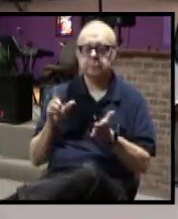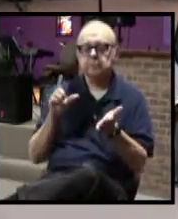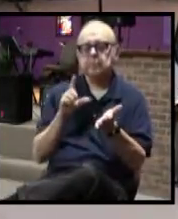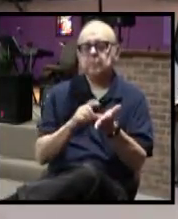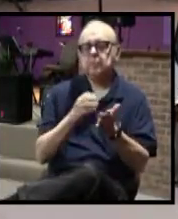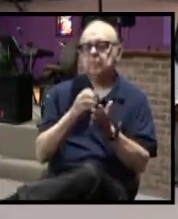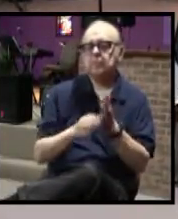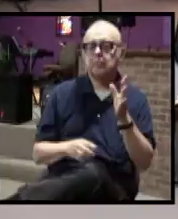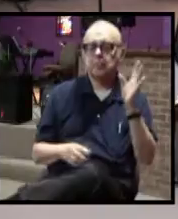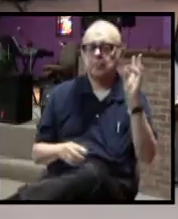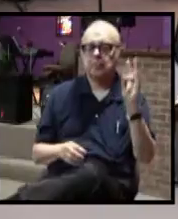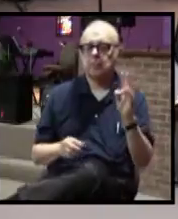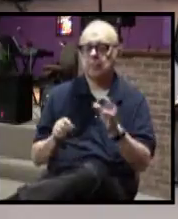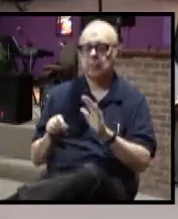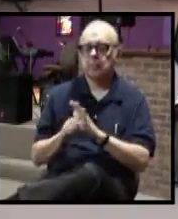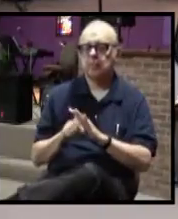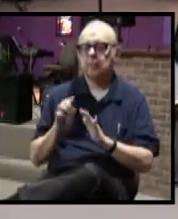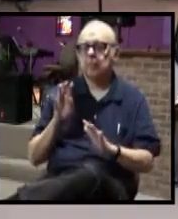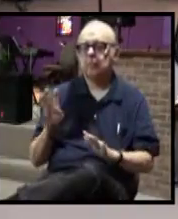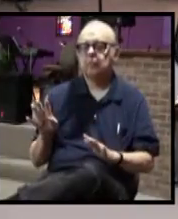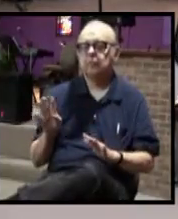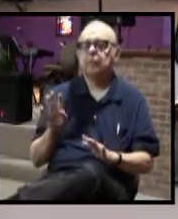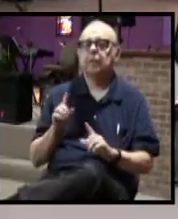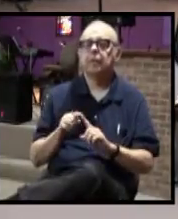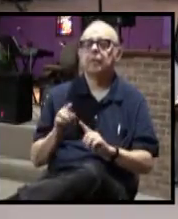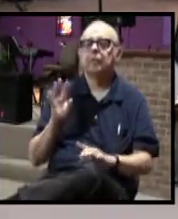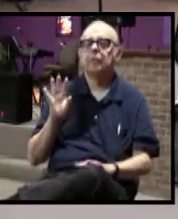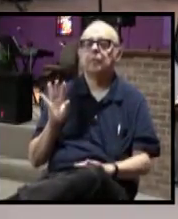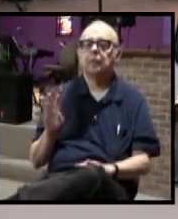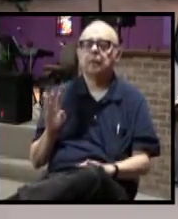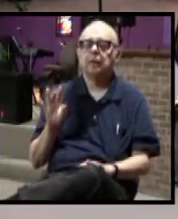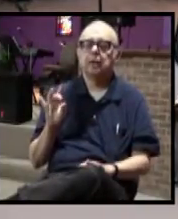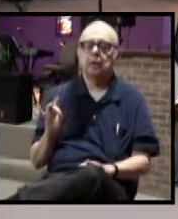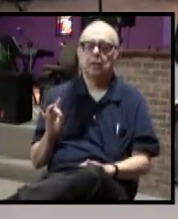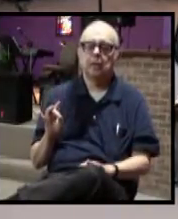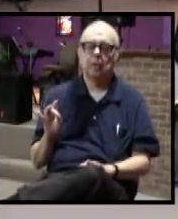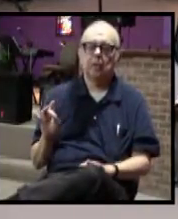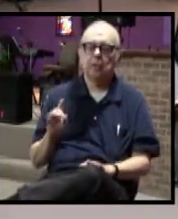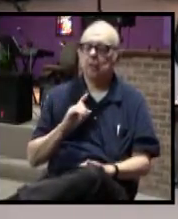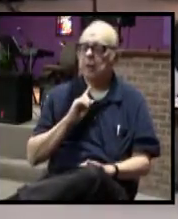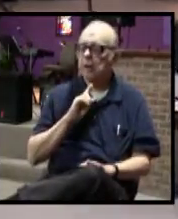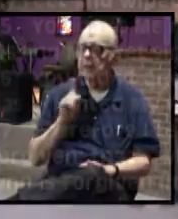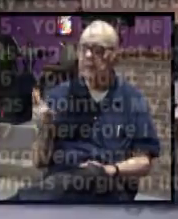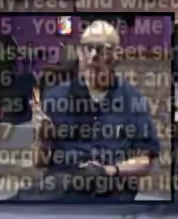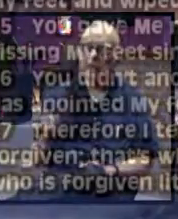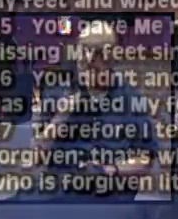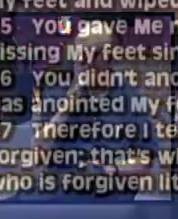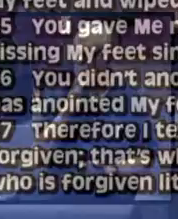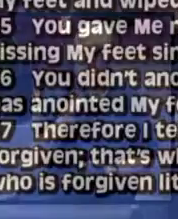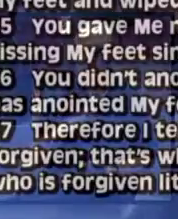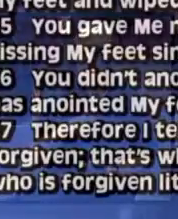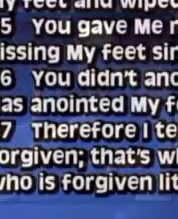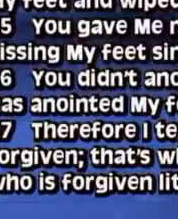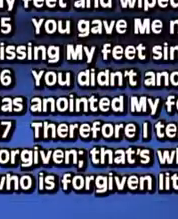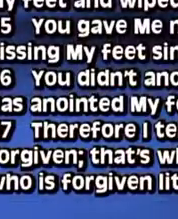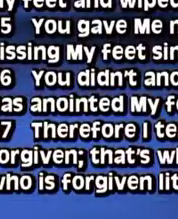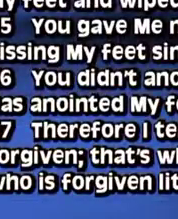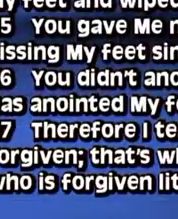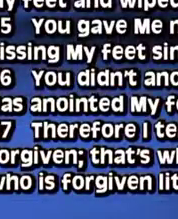Out of Luke chapter 7. Verses 44 to 47. Turning to the woman.